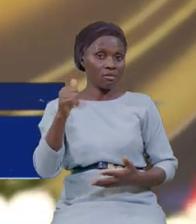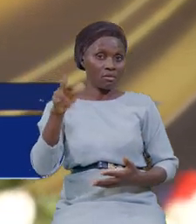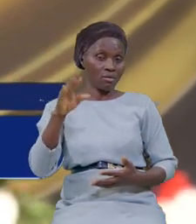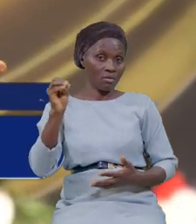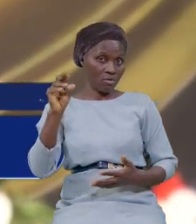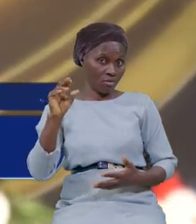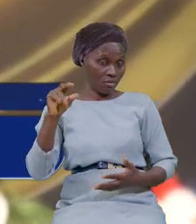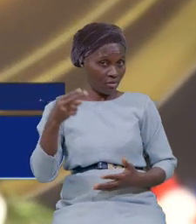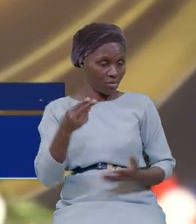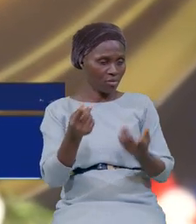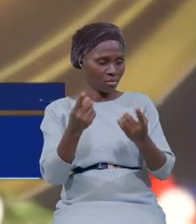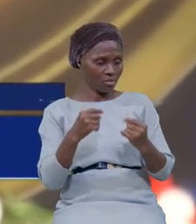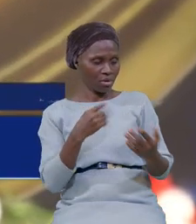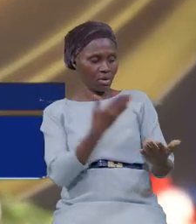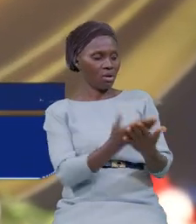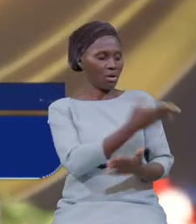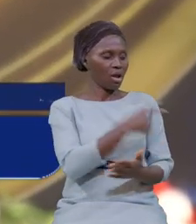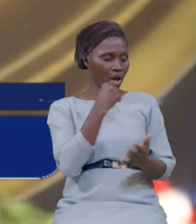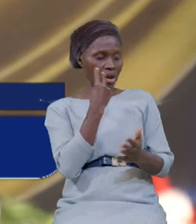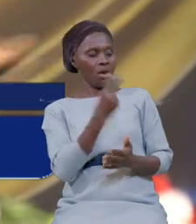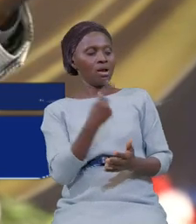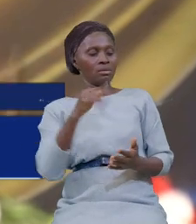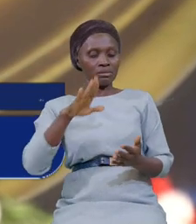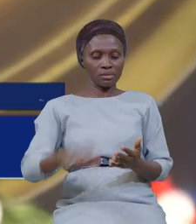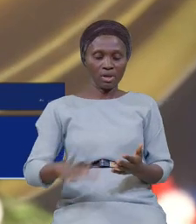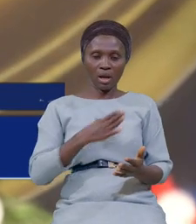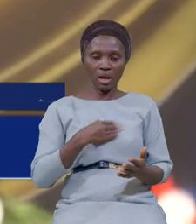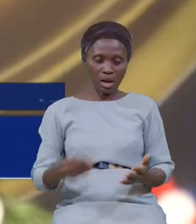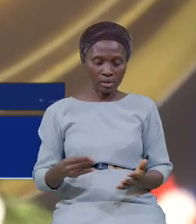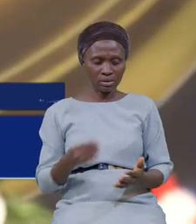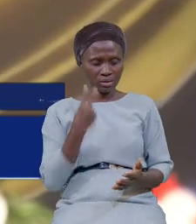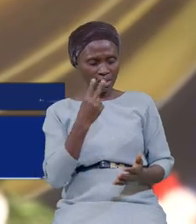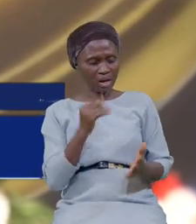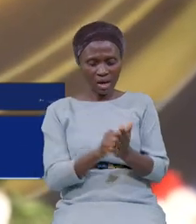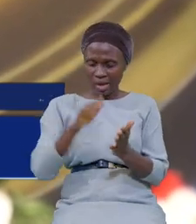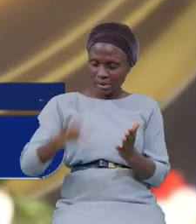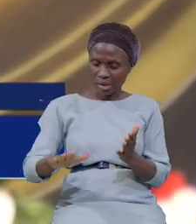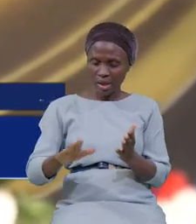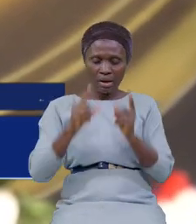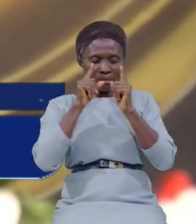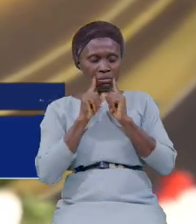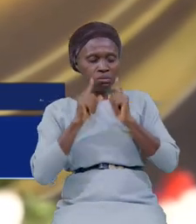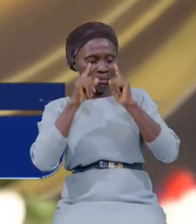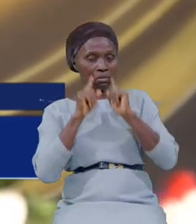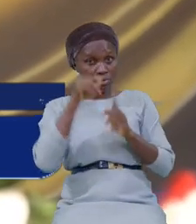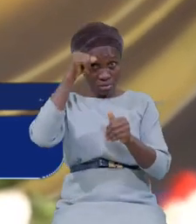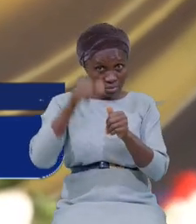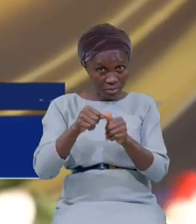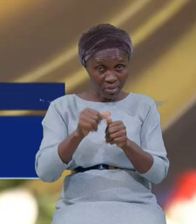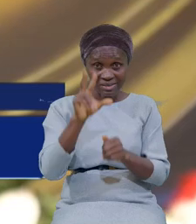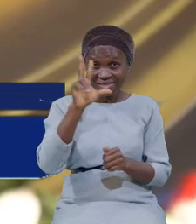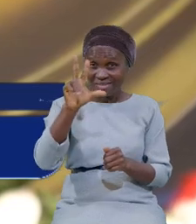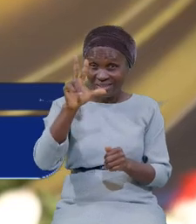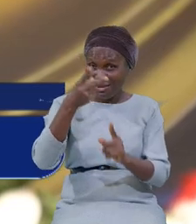child and picked up that little boat, and the child began to cry. Remember, 3 months